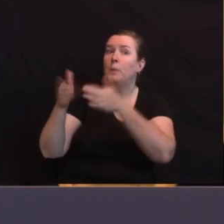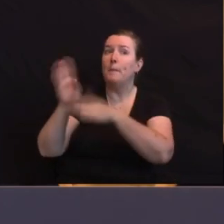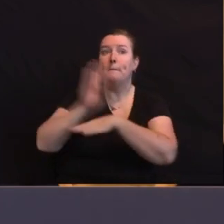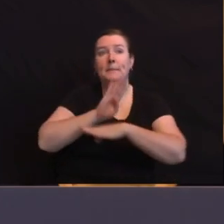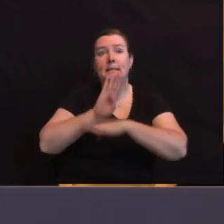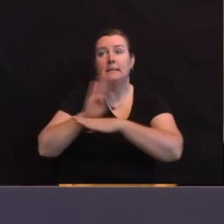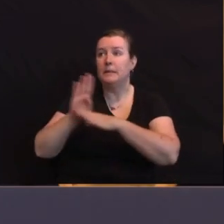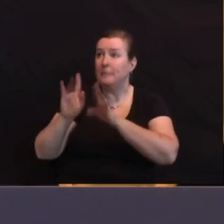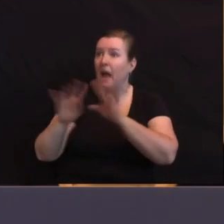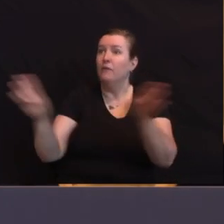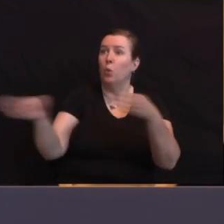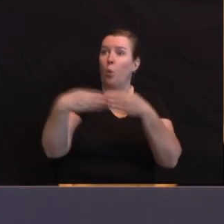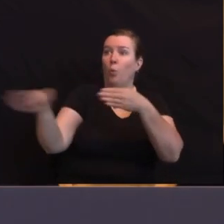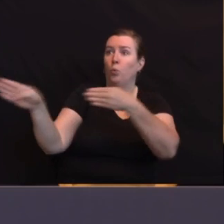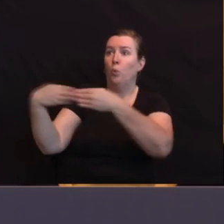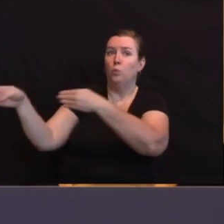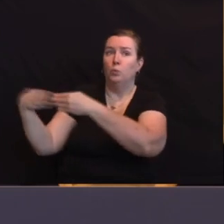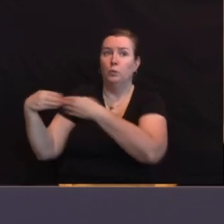you clarify that?